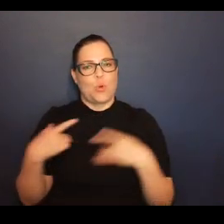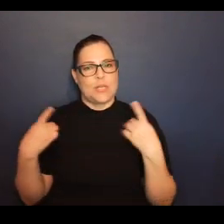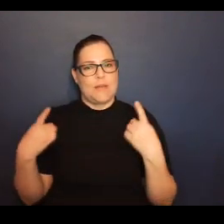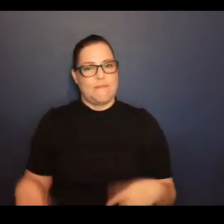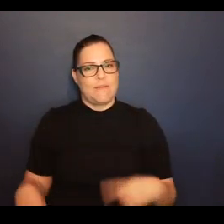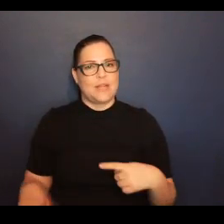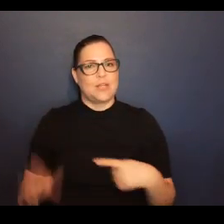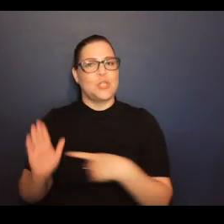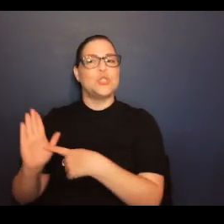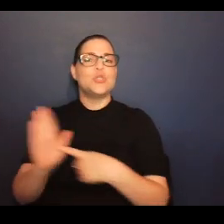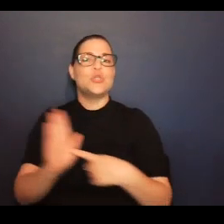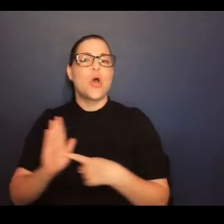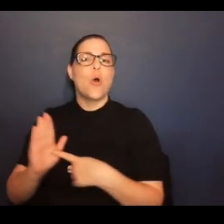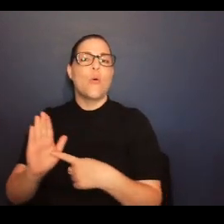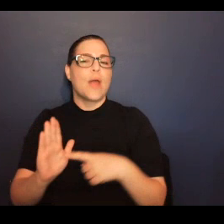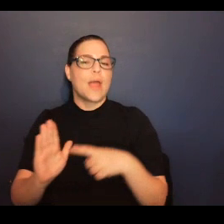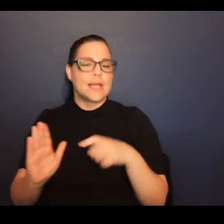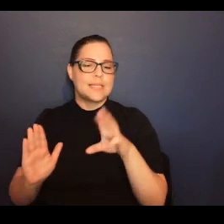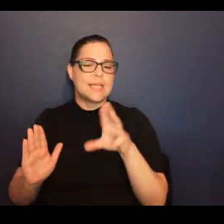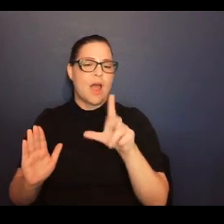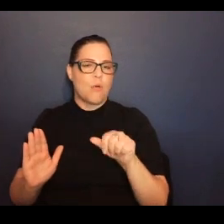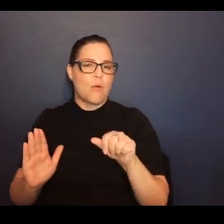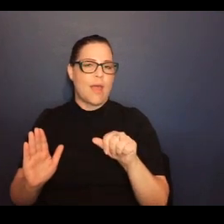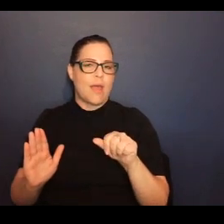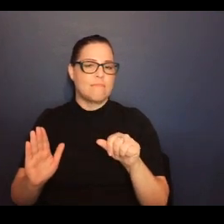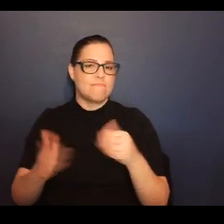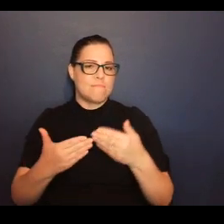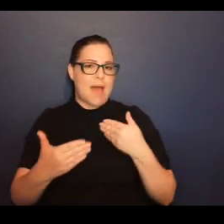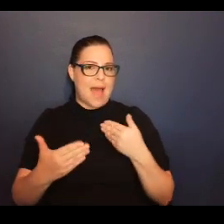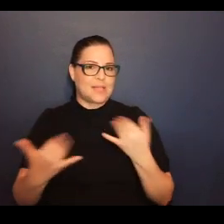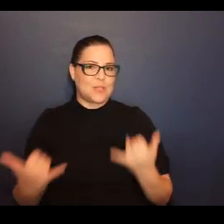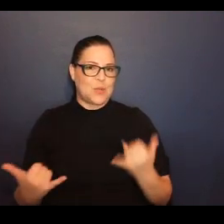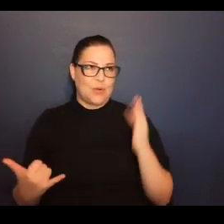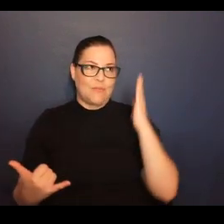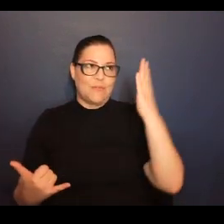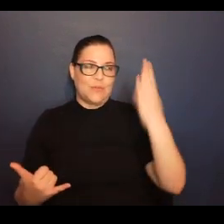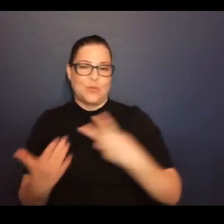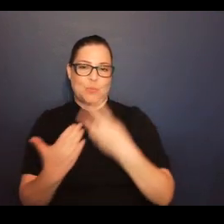CRA past, current, and future projects.